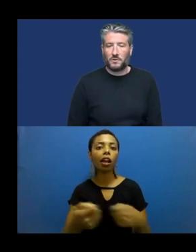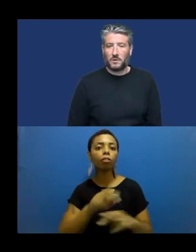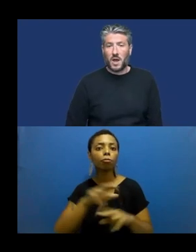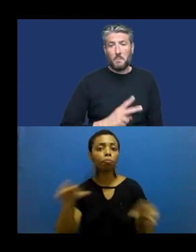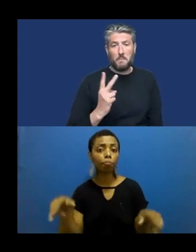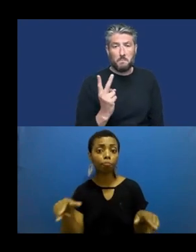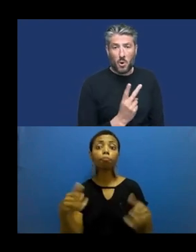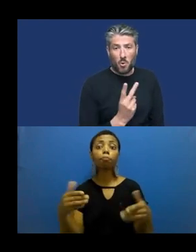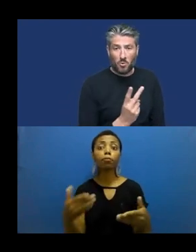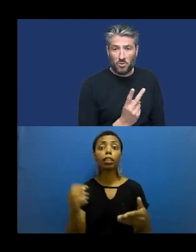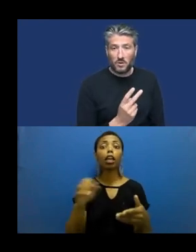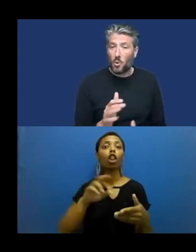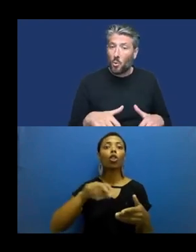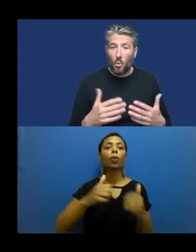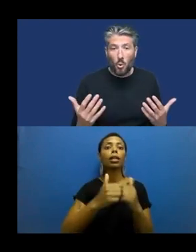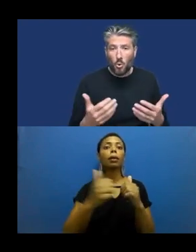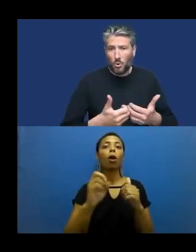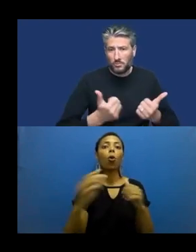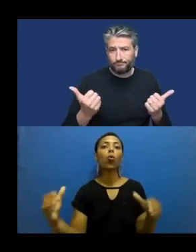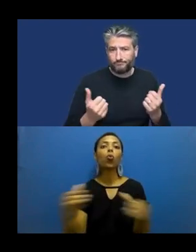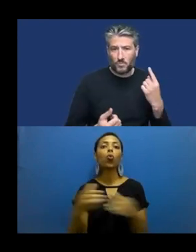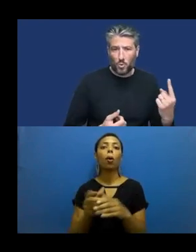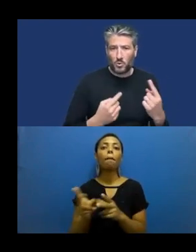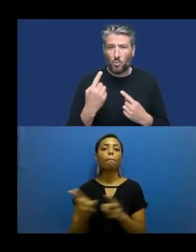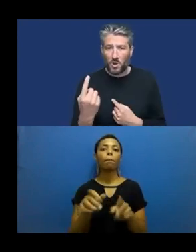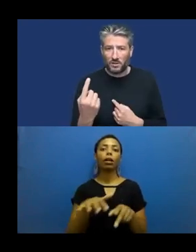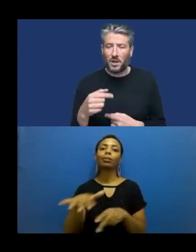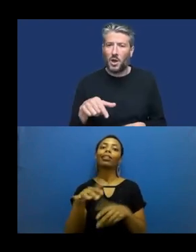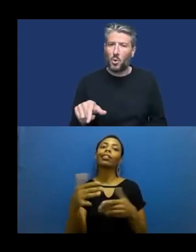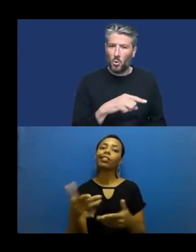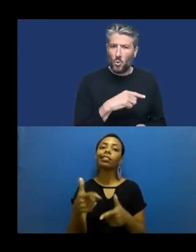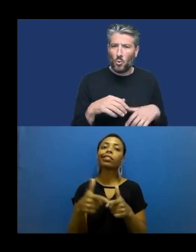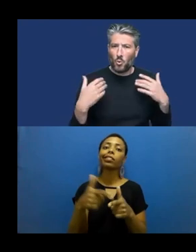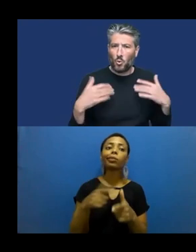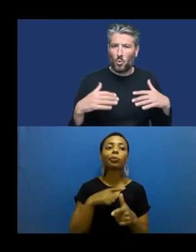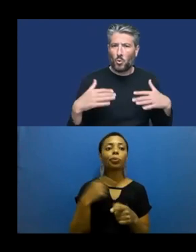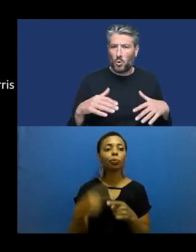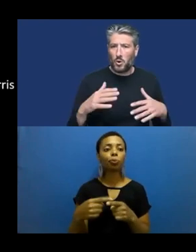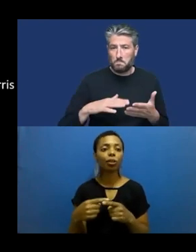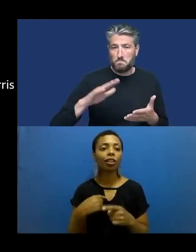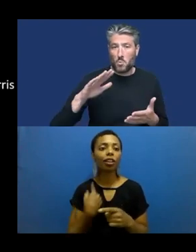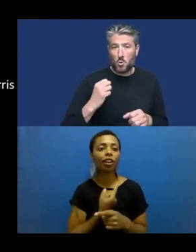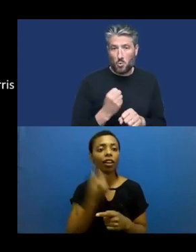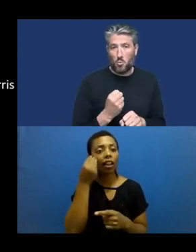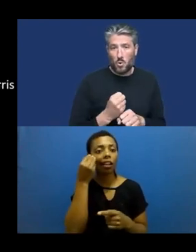is a really rich space with many open problems. And I hope this work inspires others to get involved.